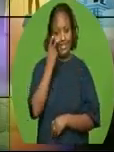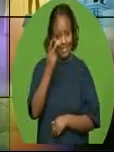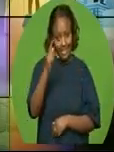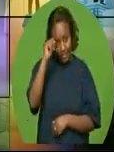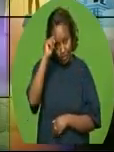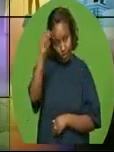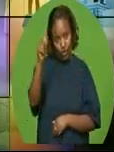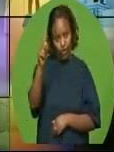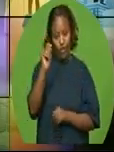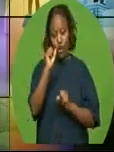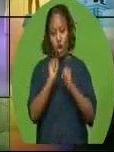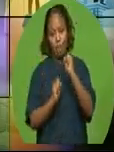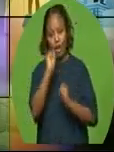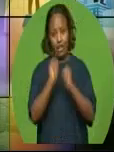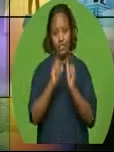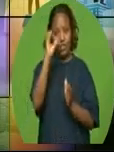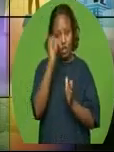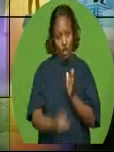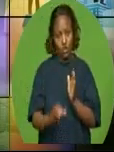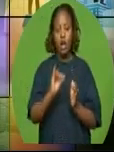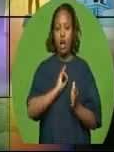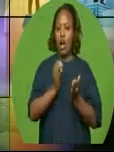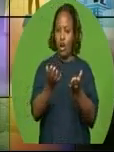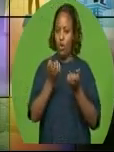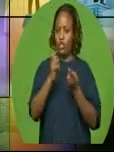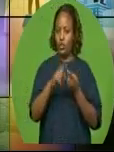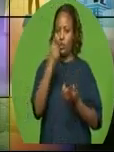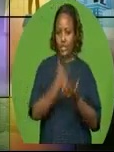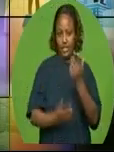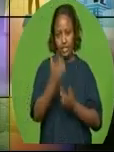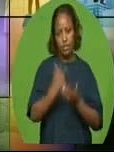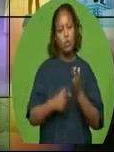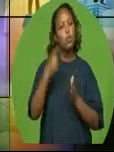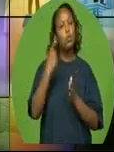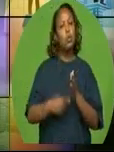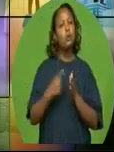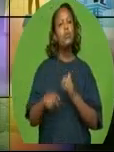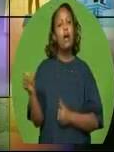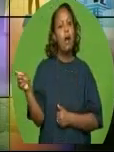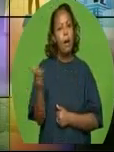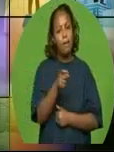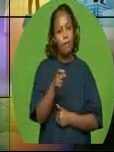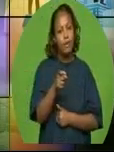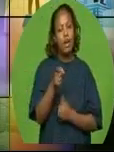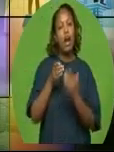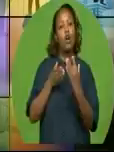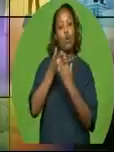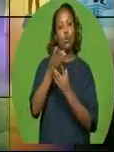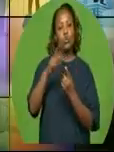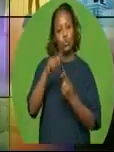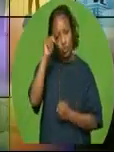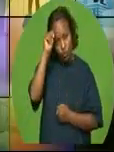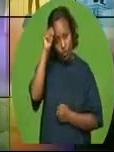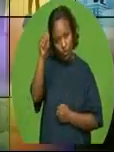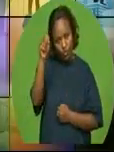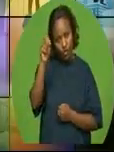we see the theory of comparative cost, I want you to discuss what will happen